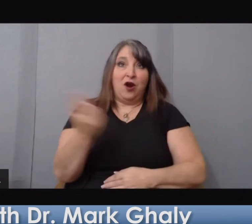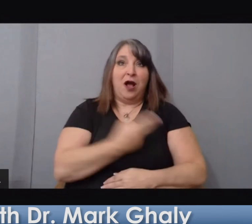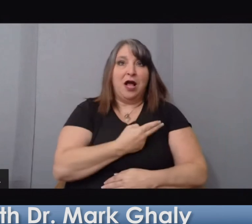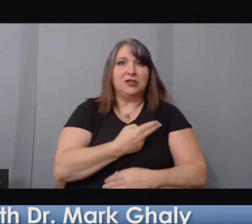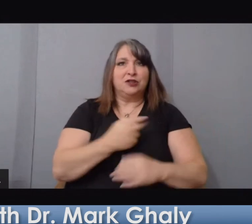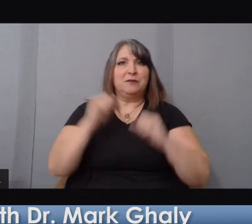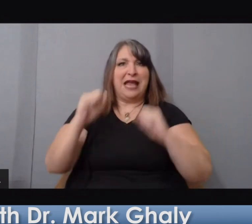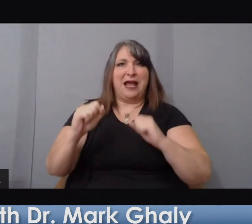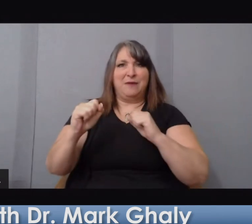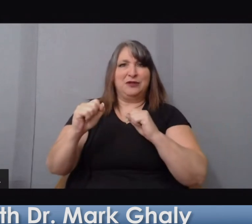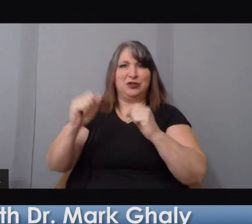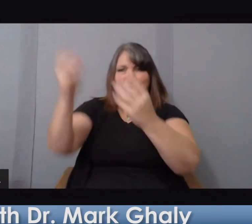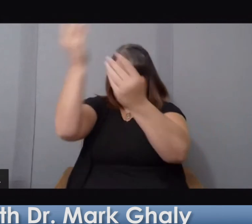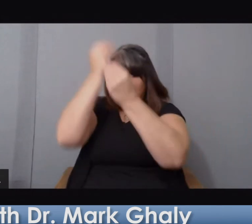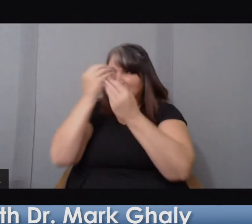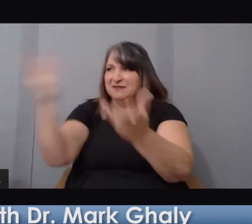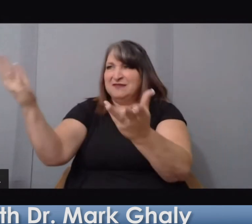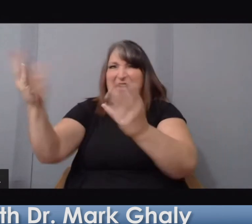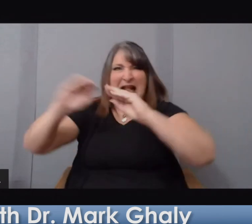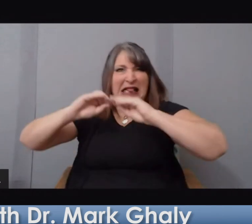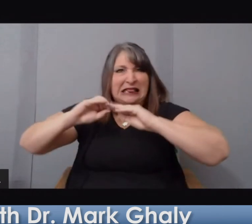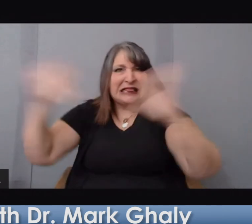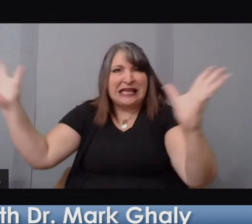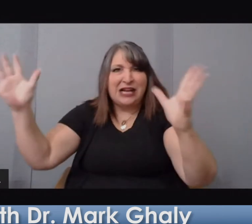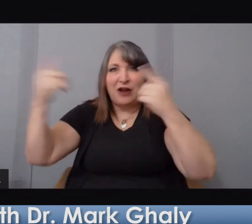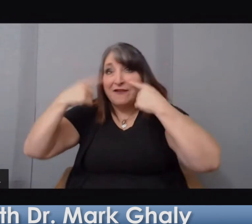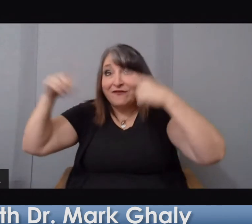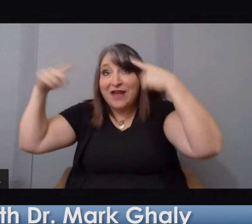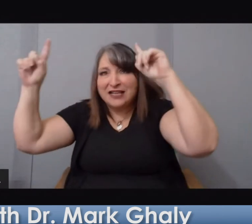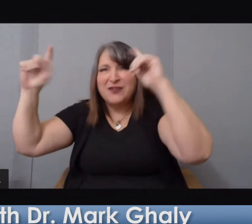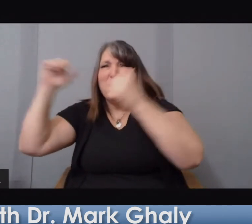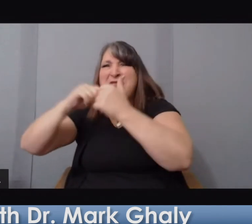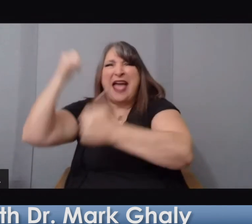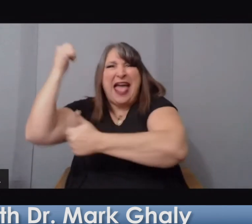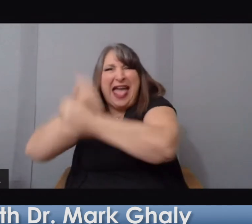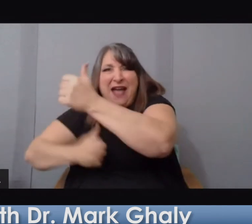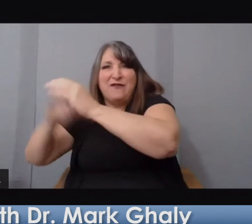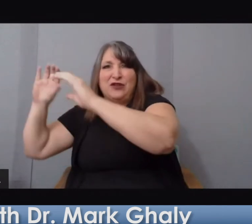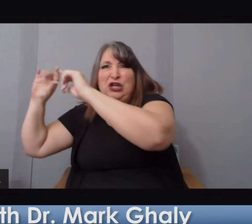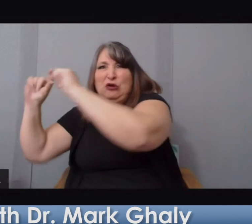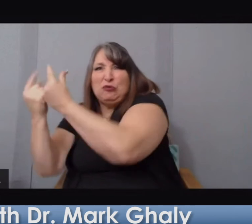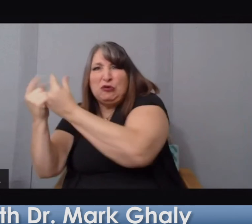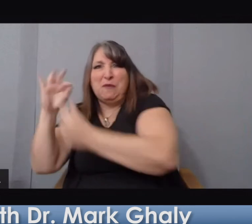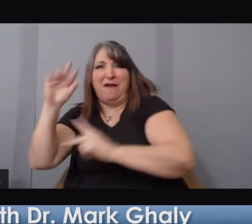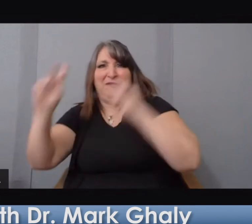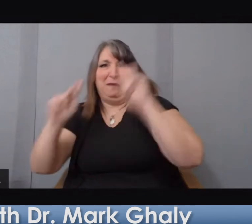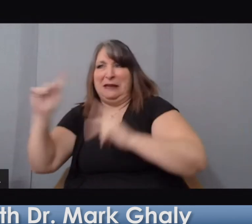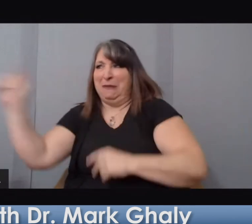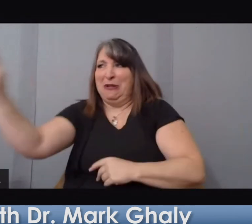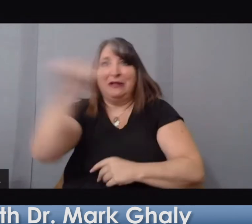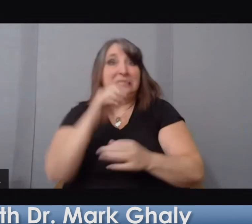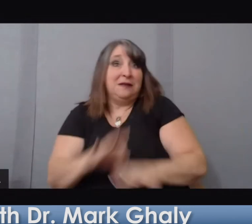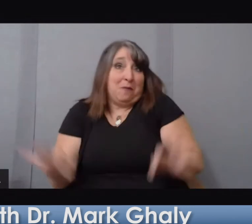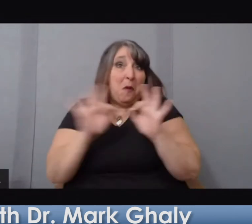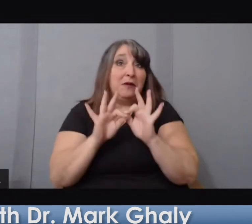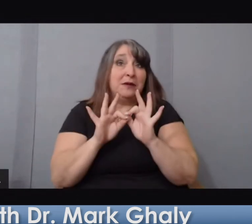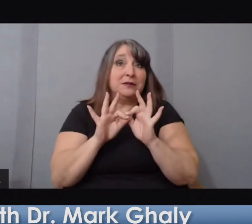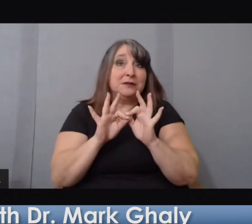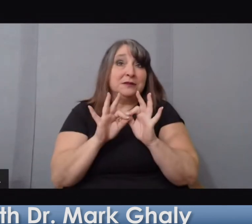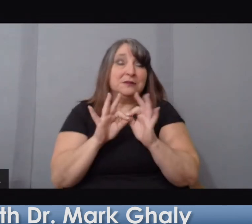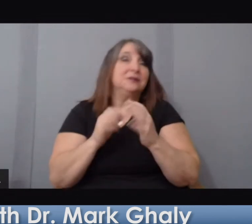communicate clearly and effectively with all of our populations is important. I won't tell you that I can point